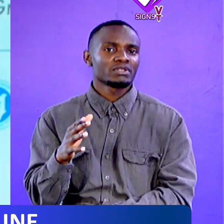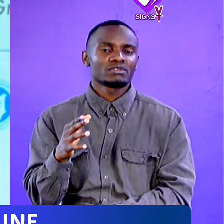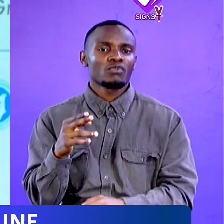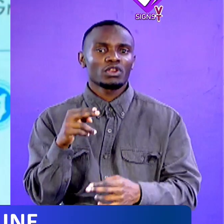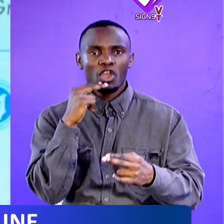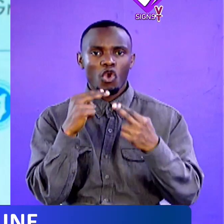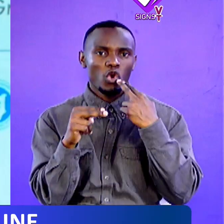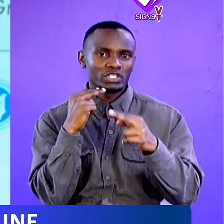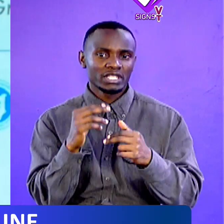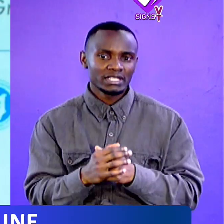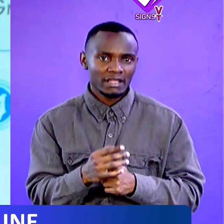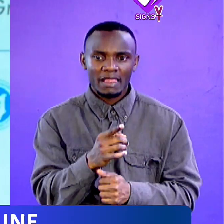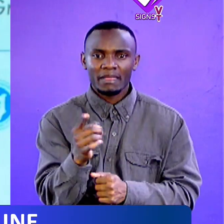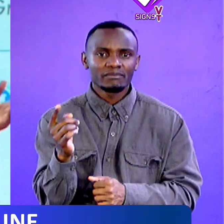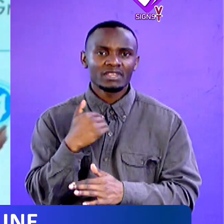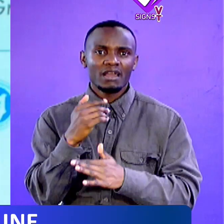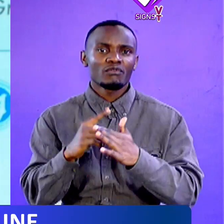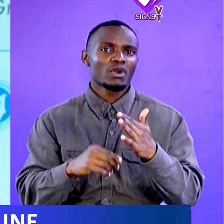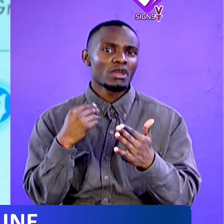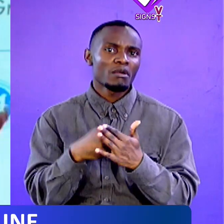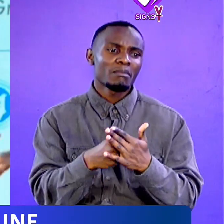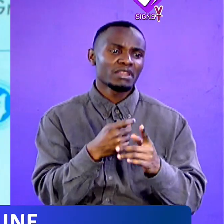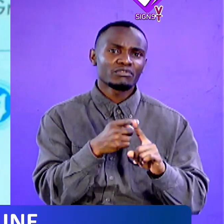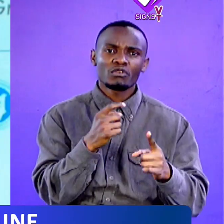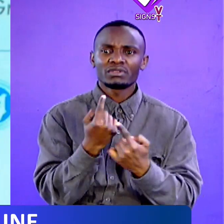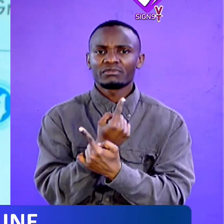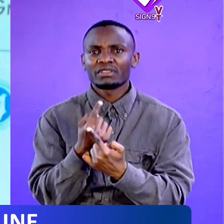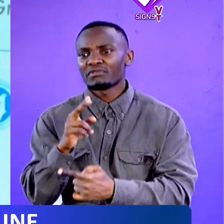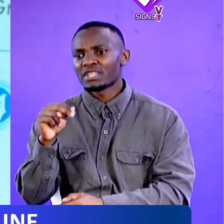They have money from this NGO and that NGO and the other one.